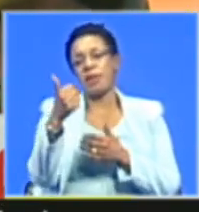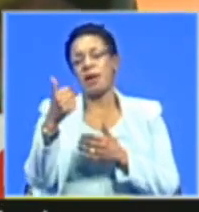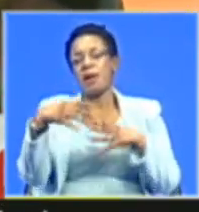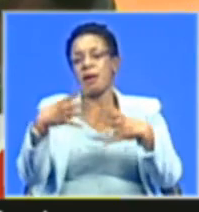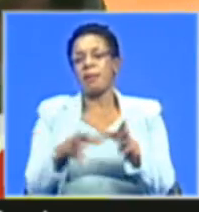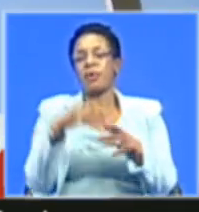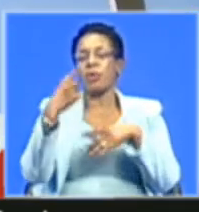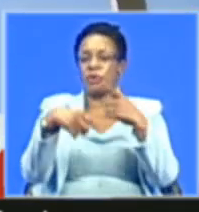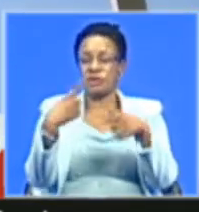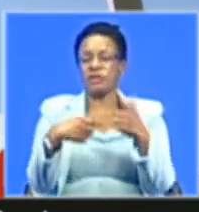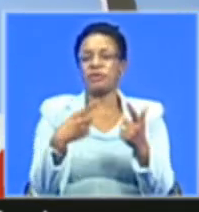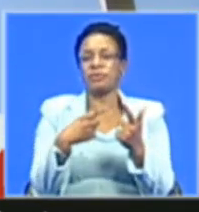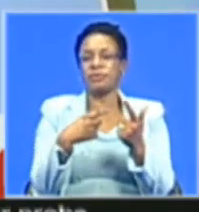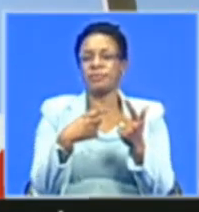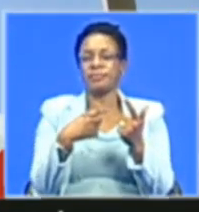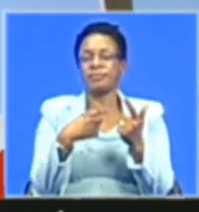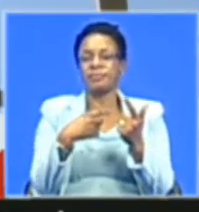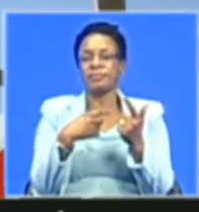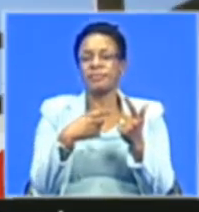is KPTL.